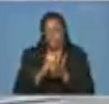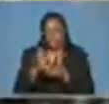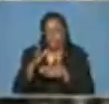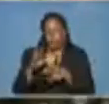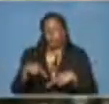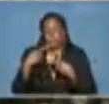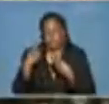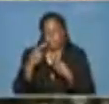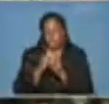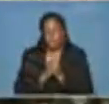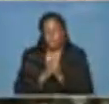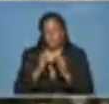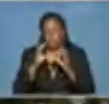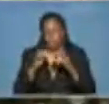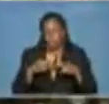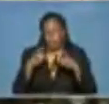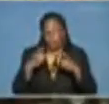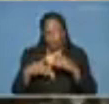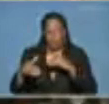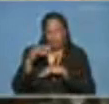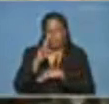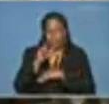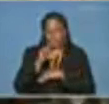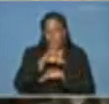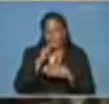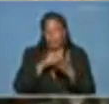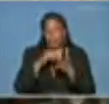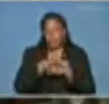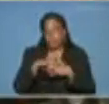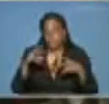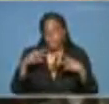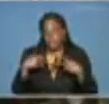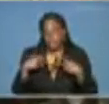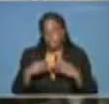committee. Contracts awarded above $2.5 million also have to be